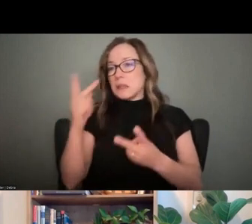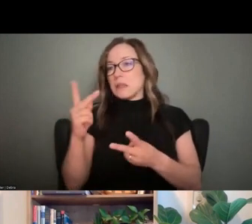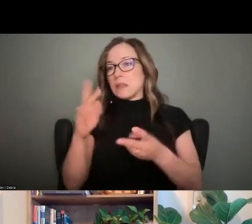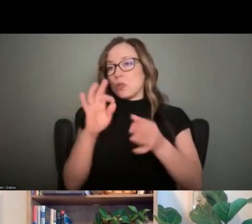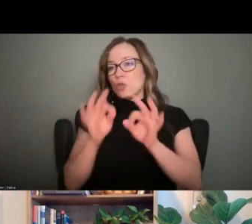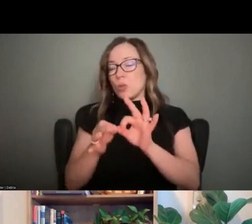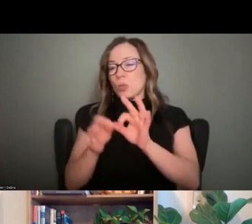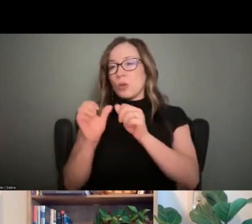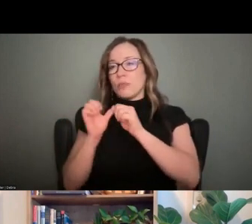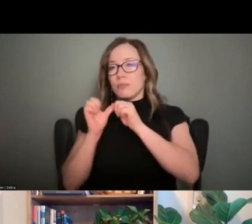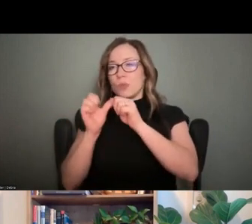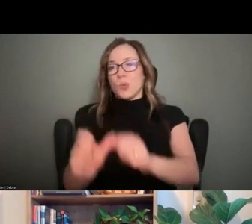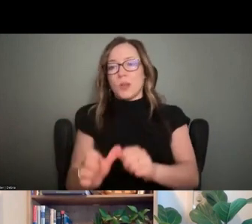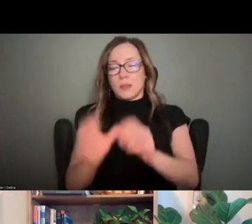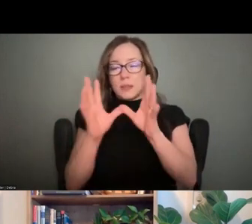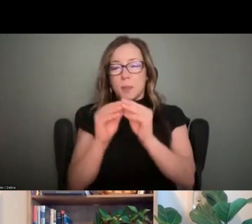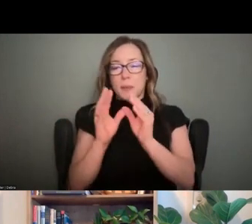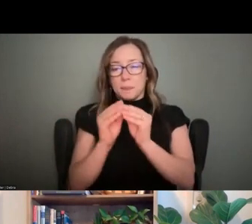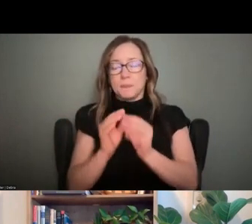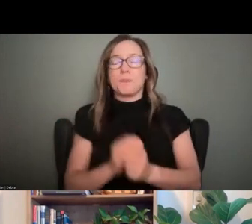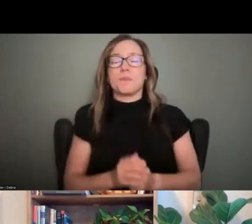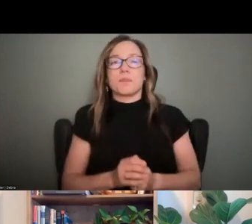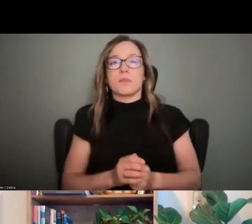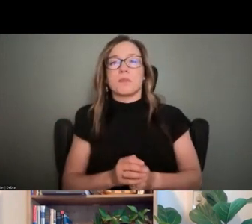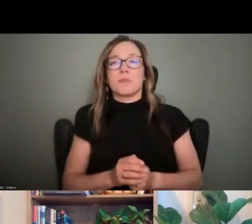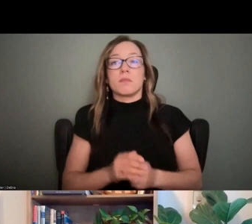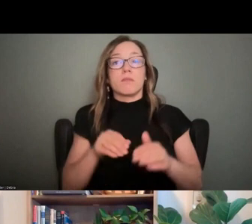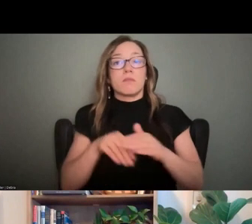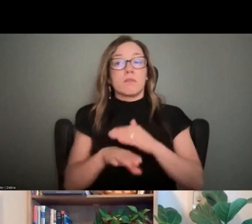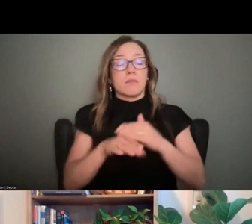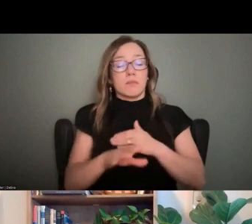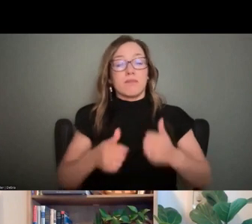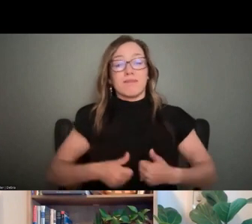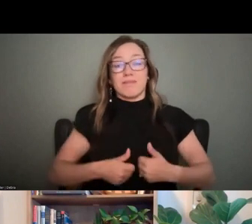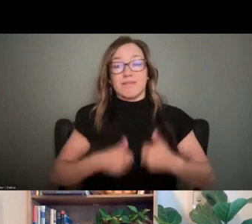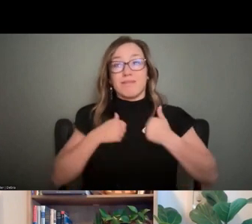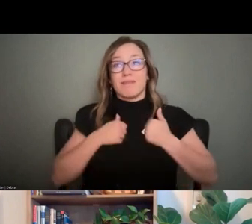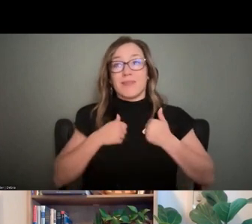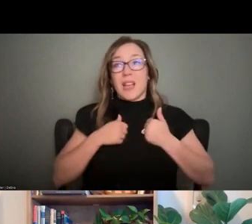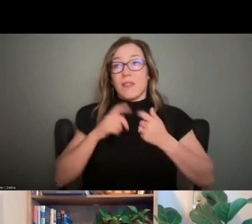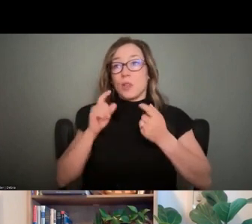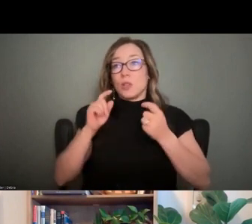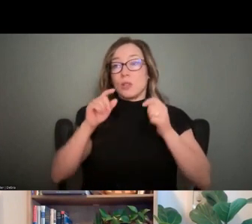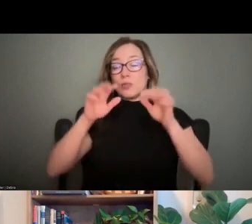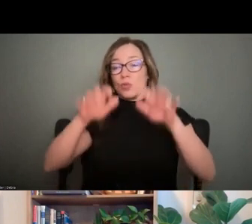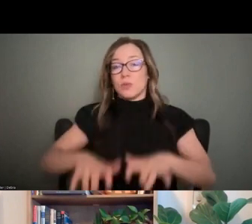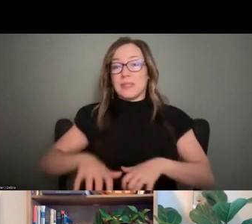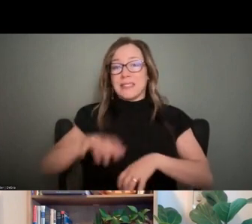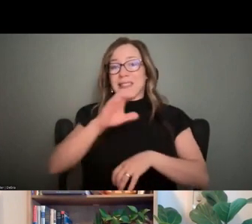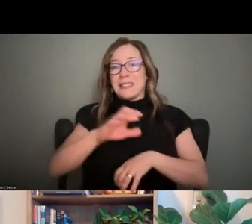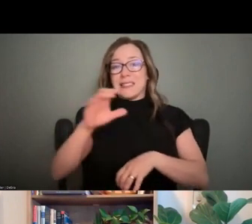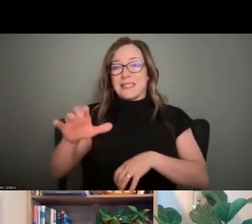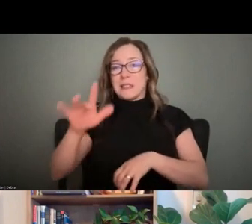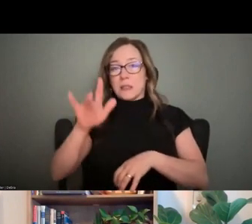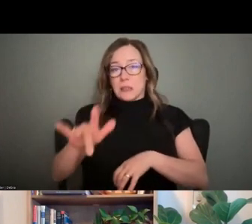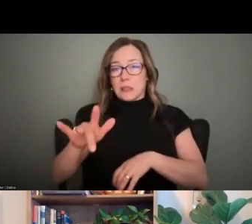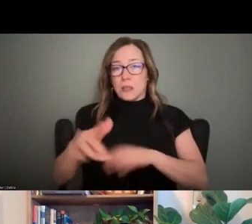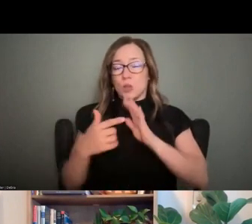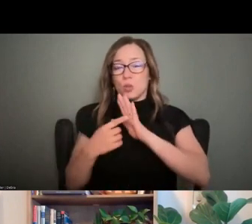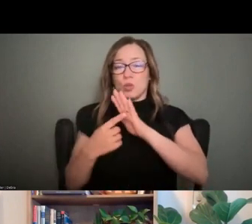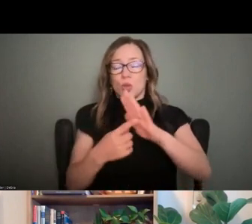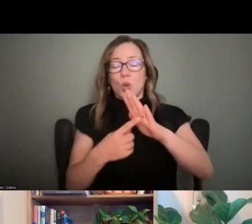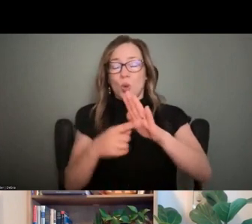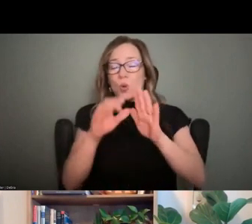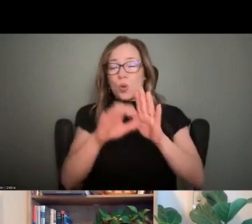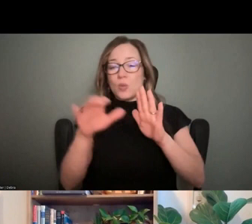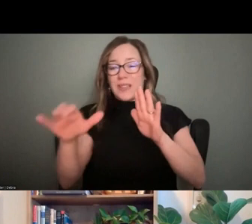interpreters throughout the summit. To access a live transcription of the event, click on the CC or Show Captions button in